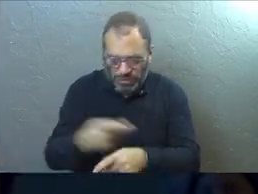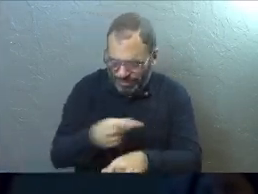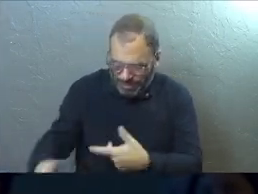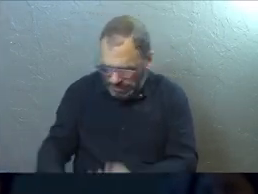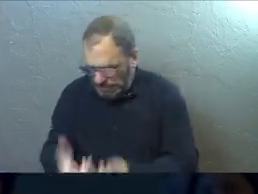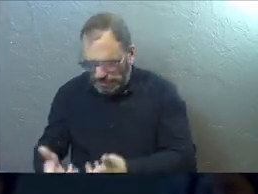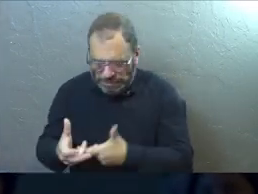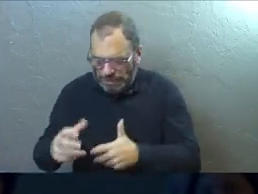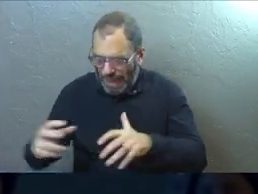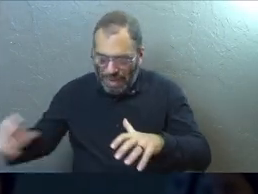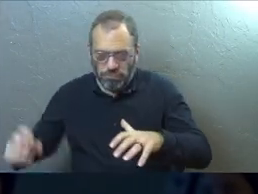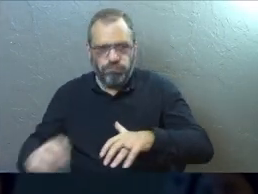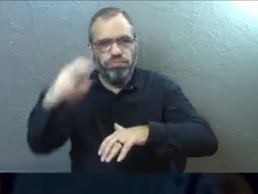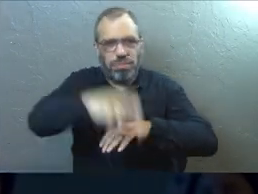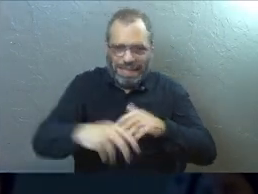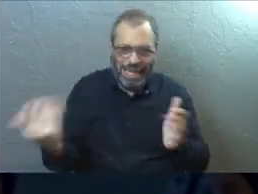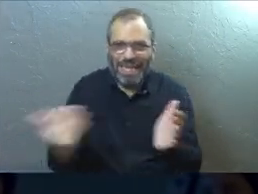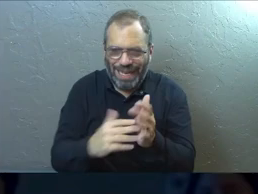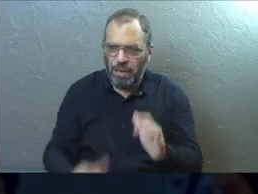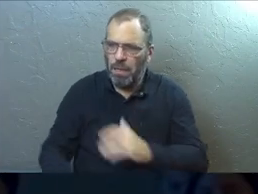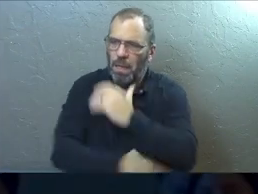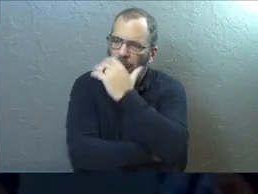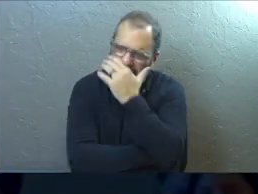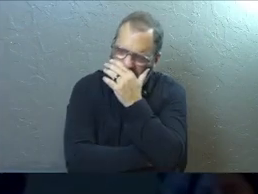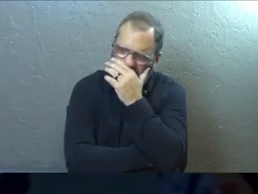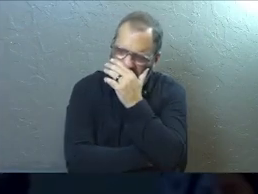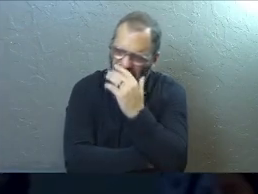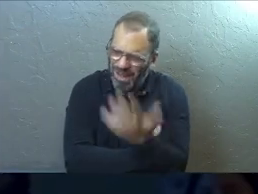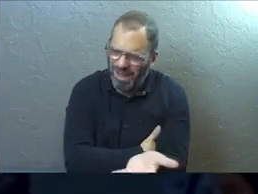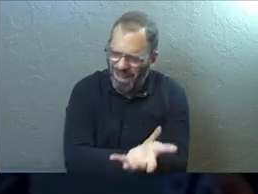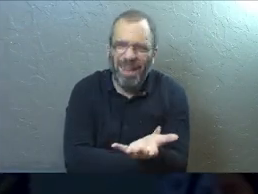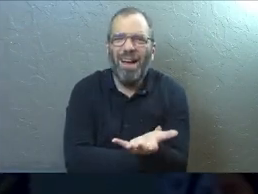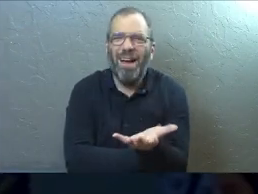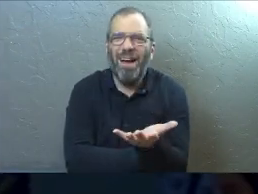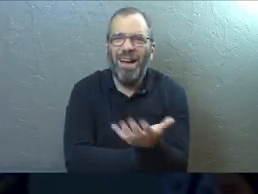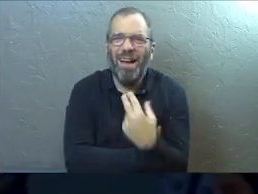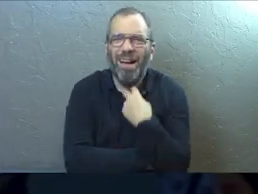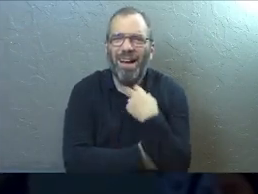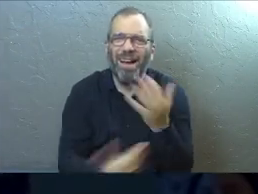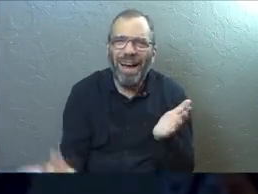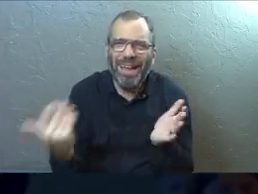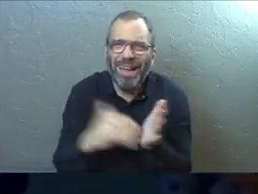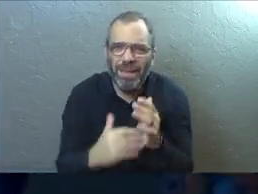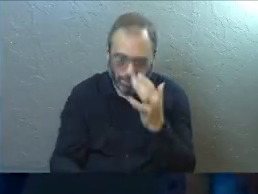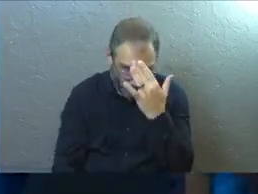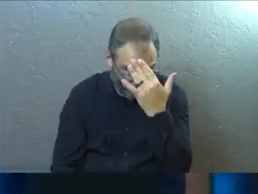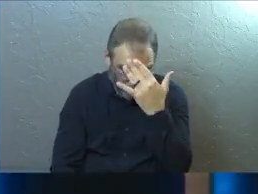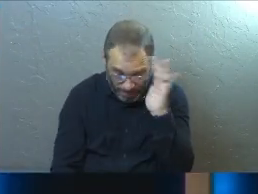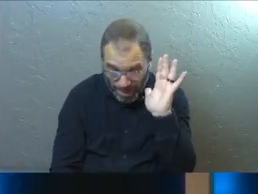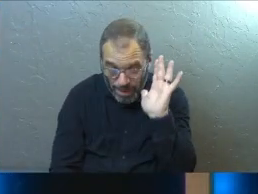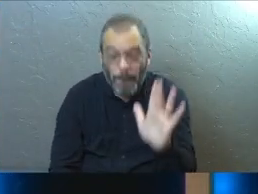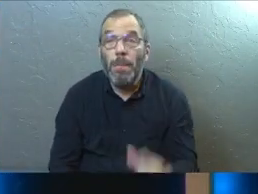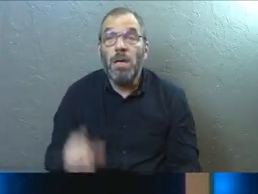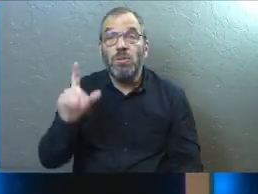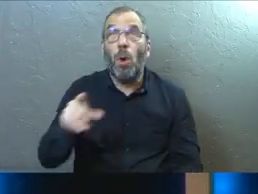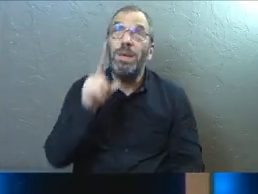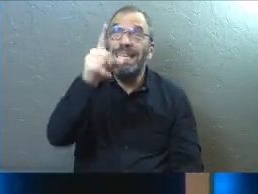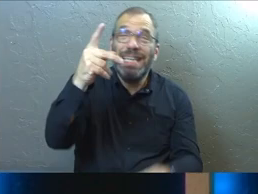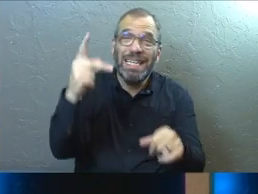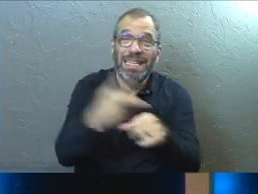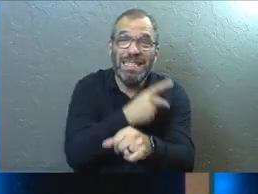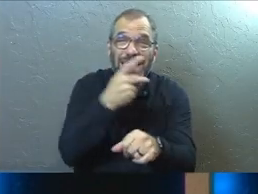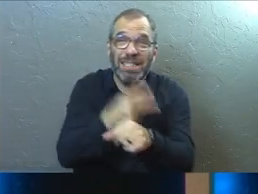it runs and jumps right into the crack again. You're like, that sounds about right. That sounds about right. And so he is the